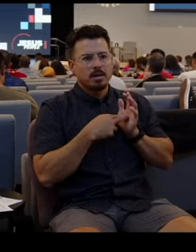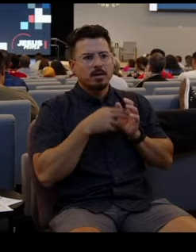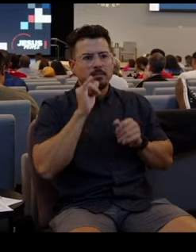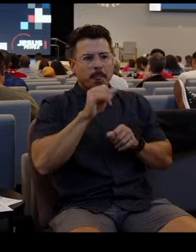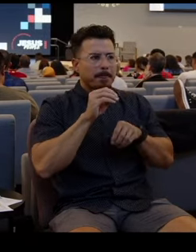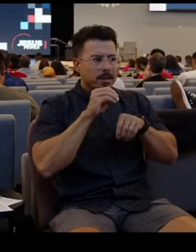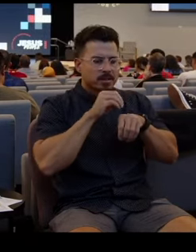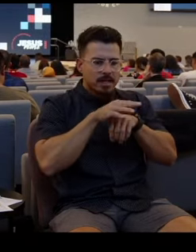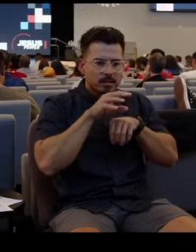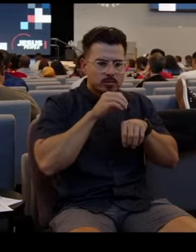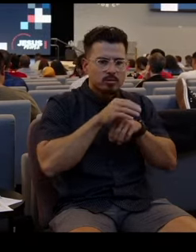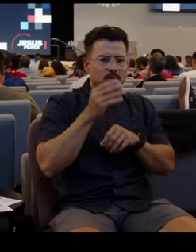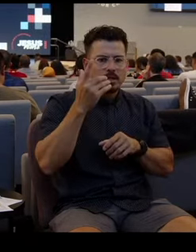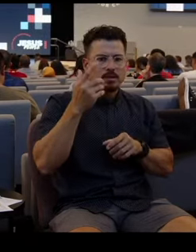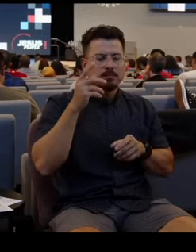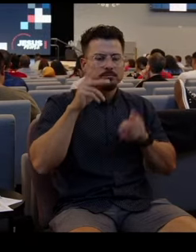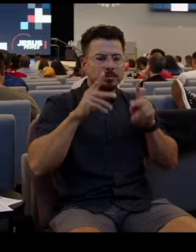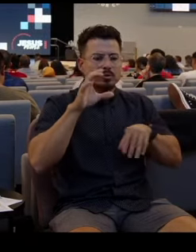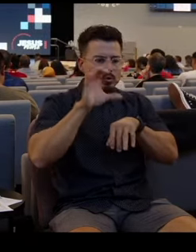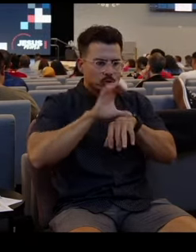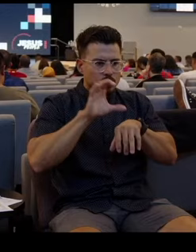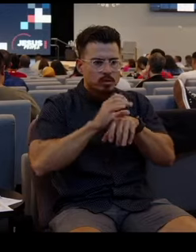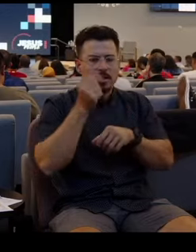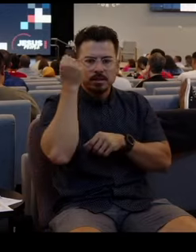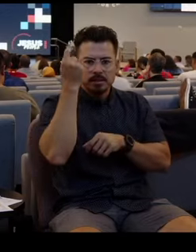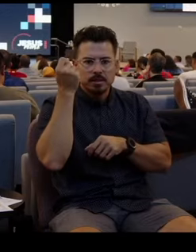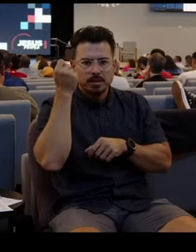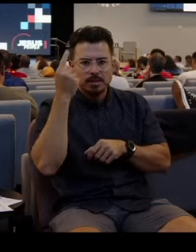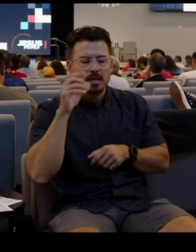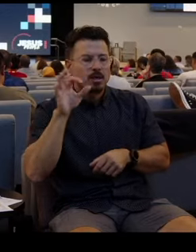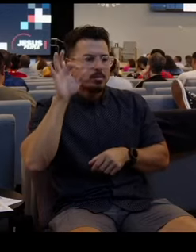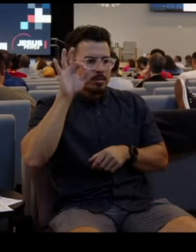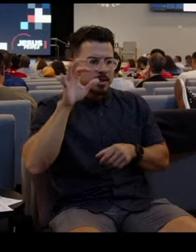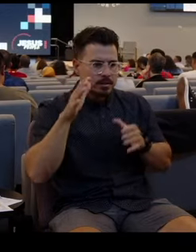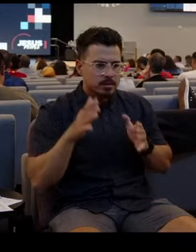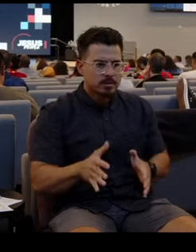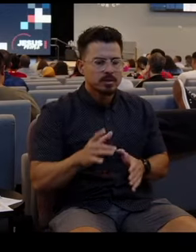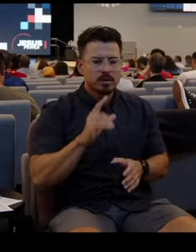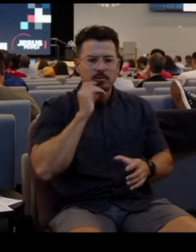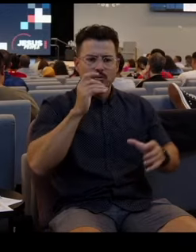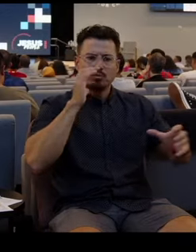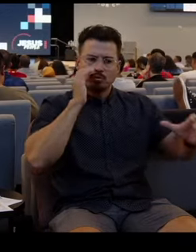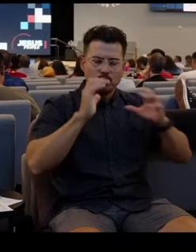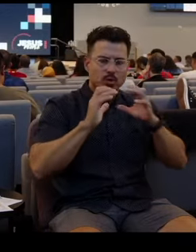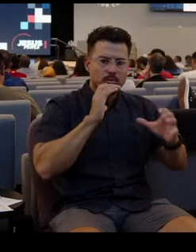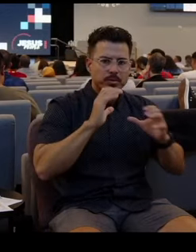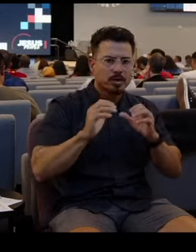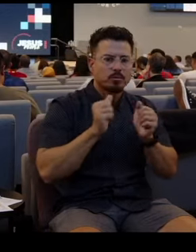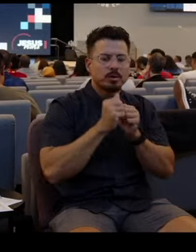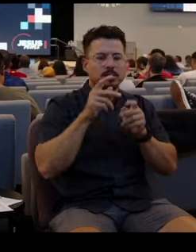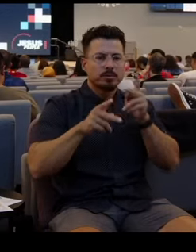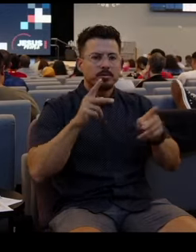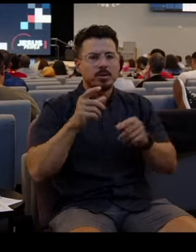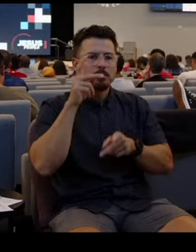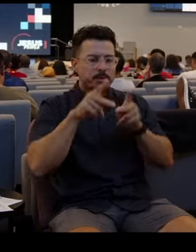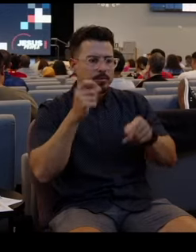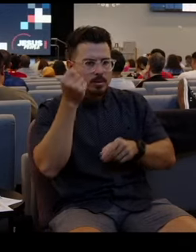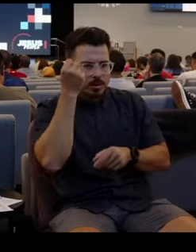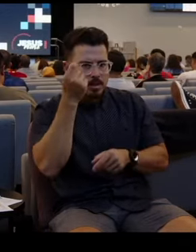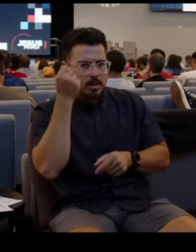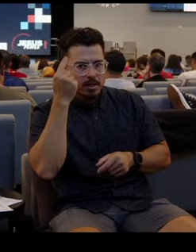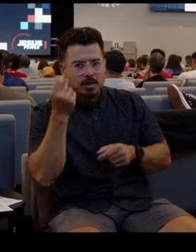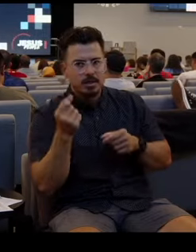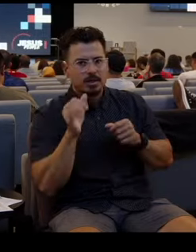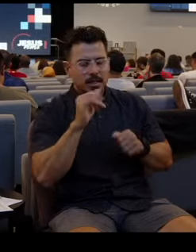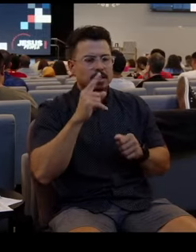council understands it, that the people in church understand it, that the pastor communicates this, and the people understand it, and they are